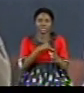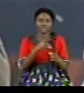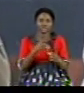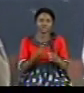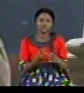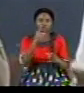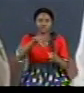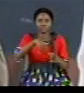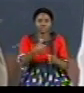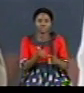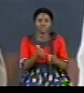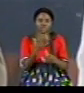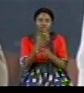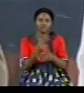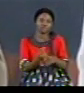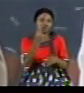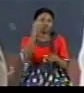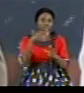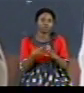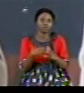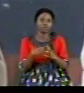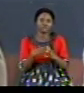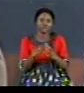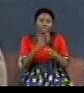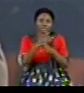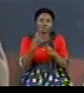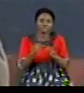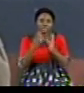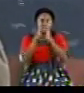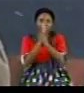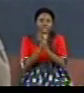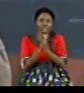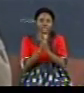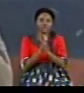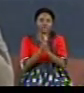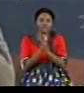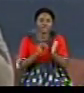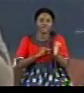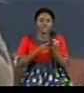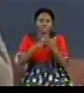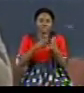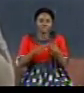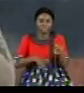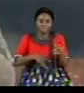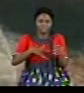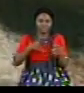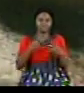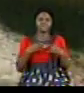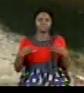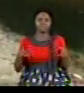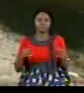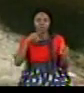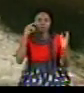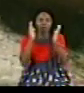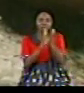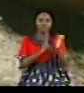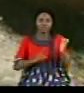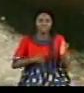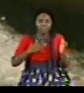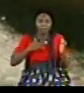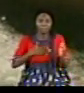prayer, after the prayer, I begin feel relief. Praise the Lord, my leg is healed right